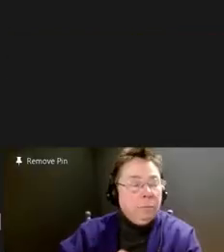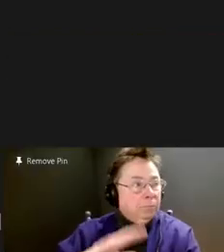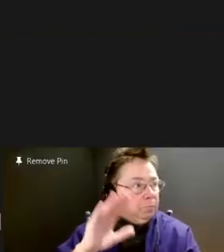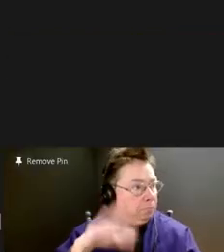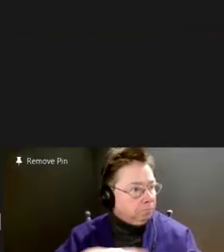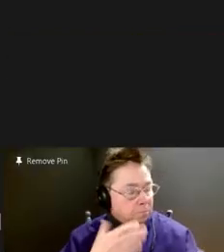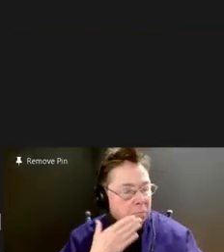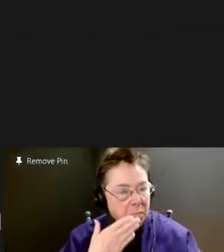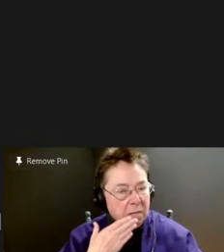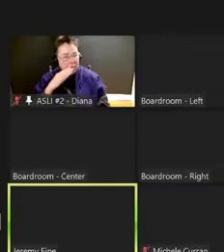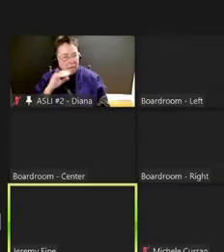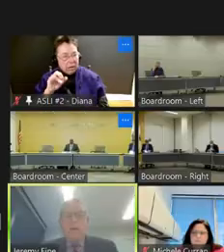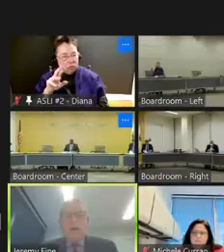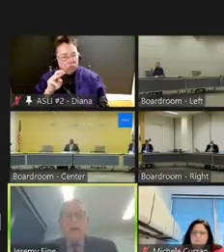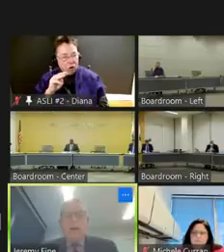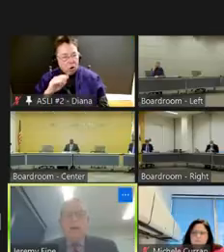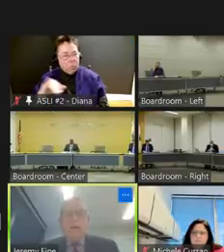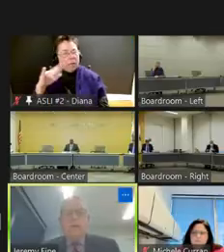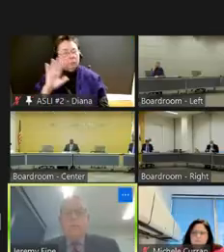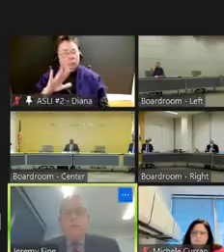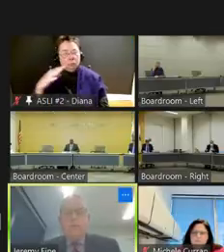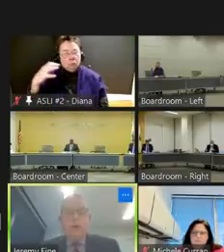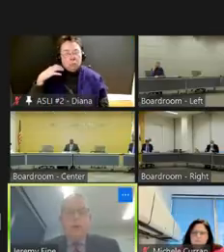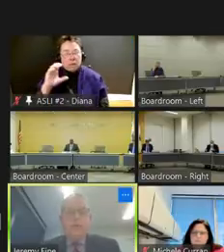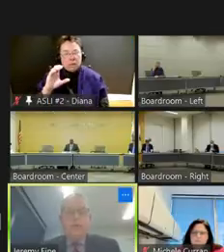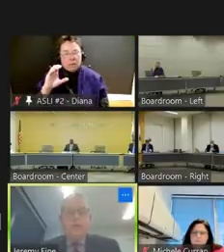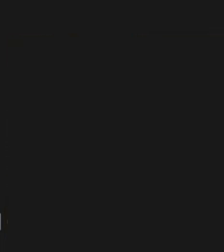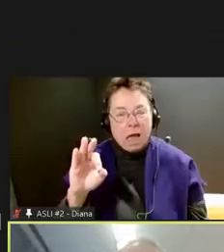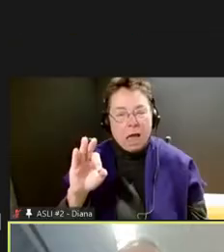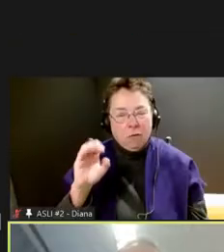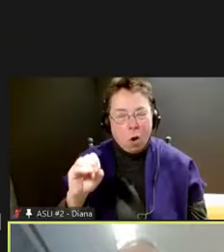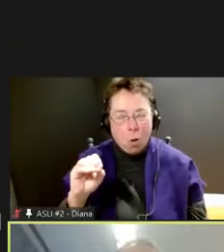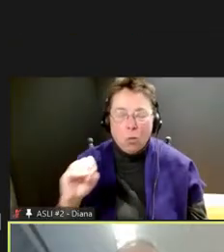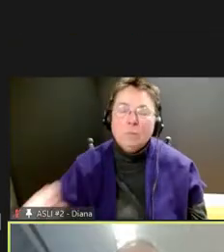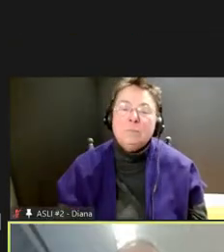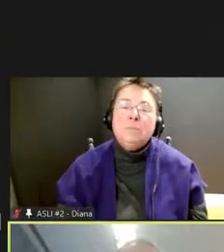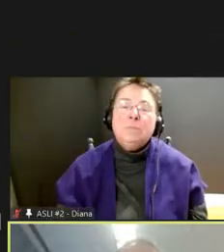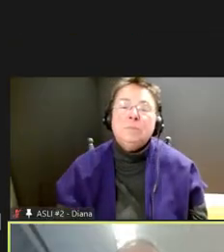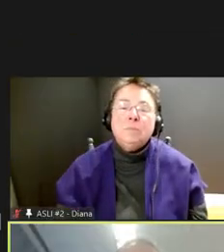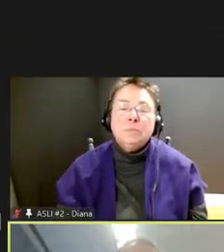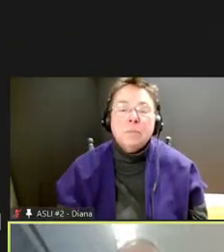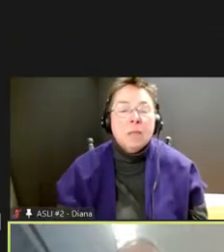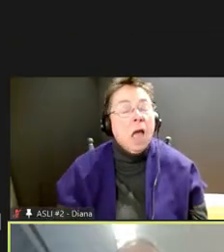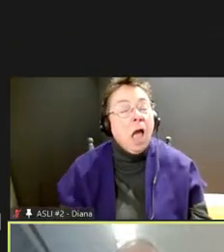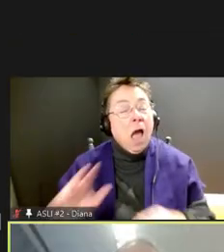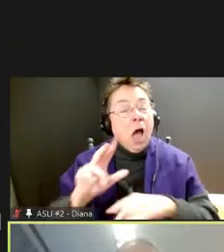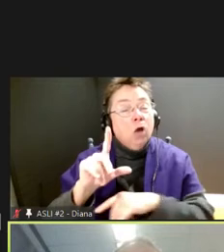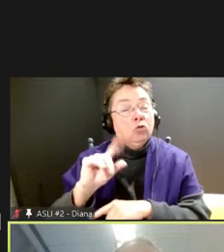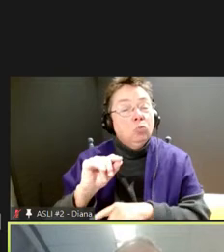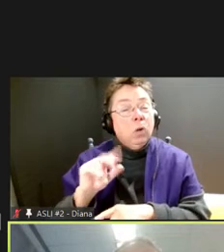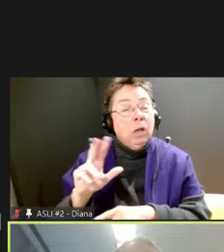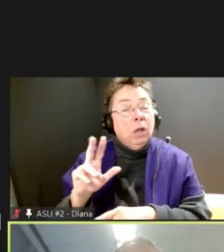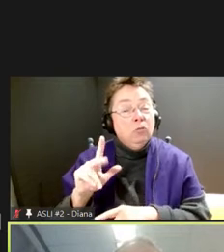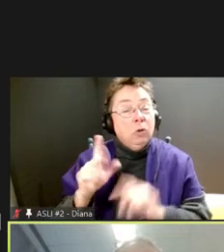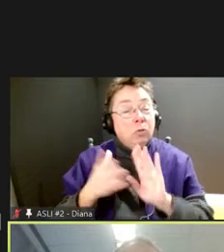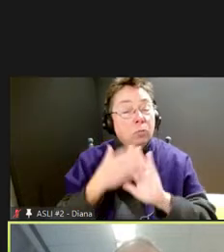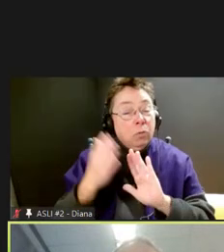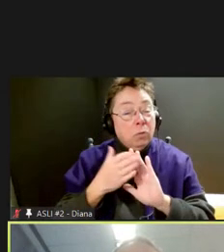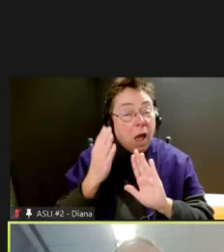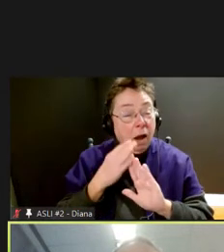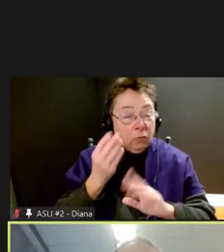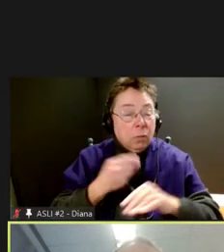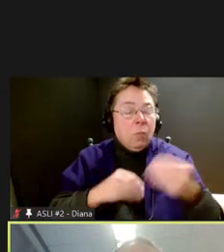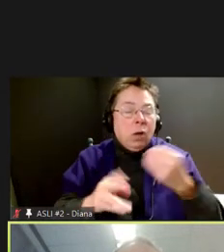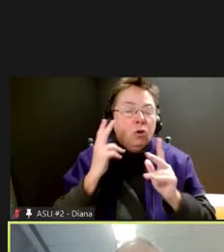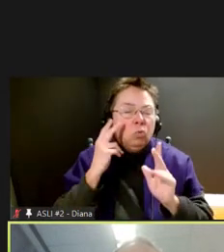Jeremy Fine, your Chief Financial Officer. With regard to the 2023 operating budget, as you'll see on the next